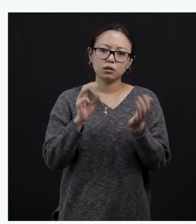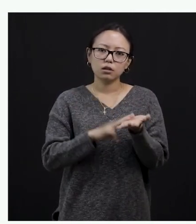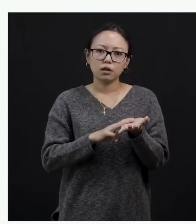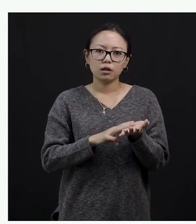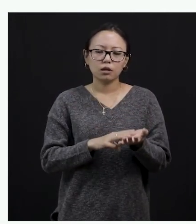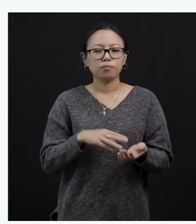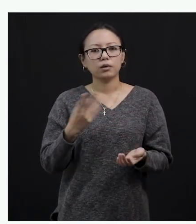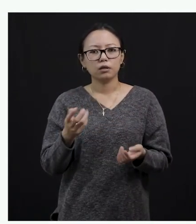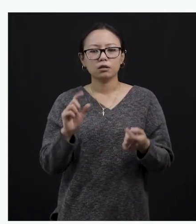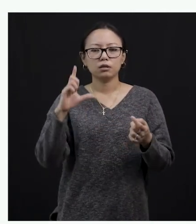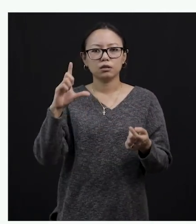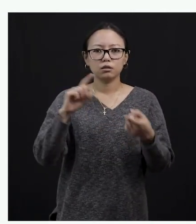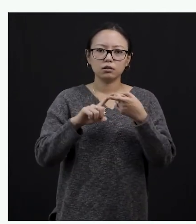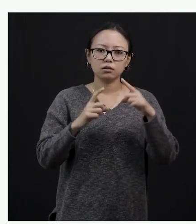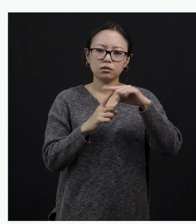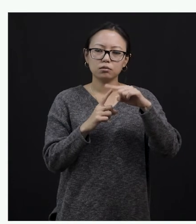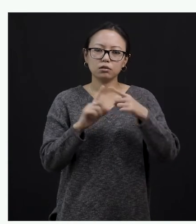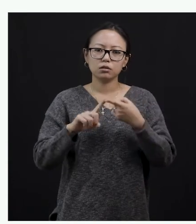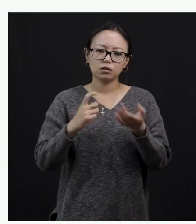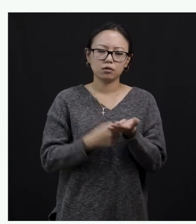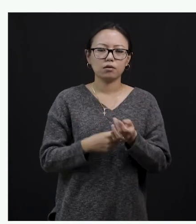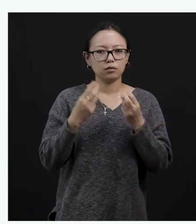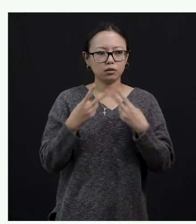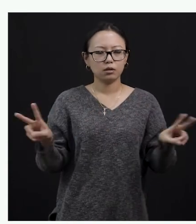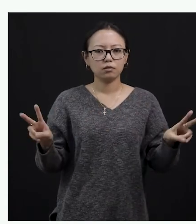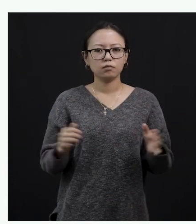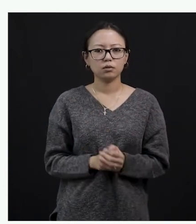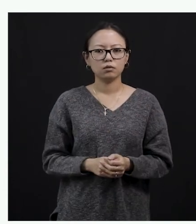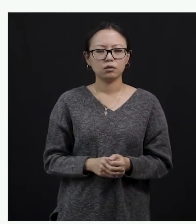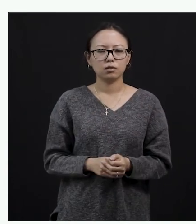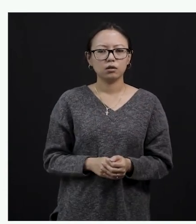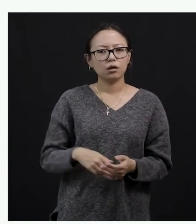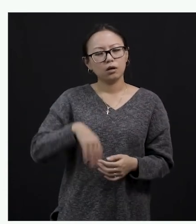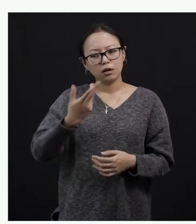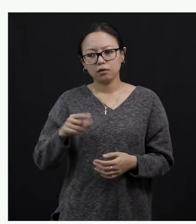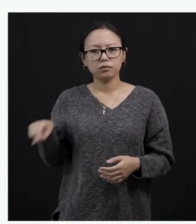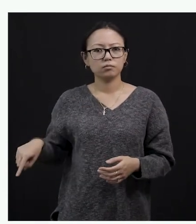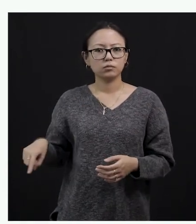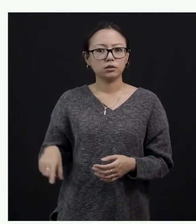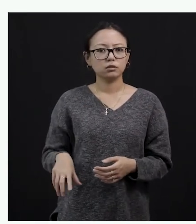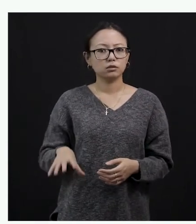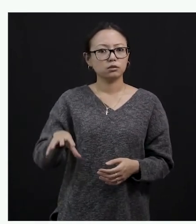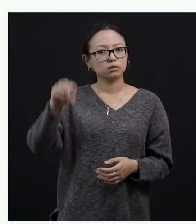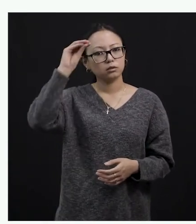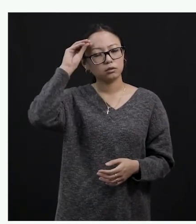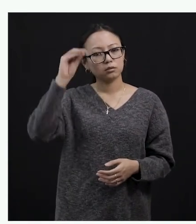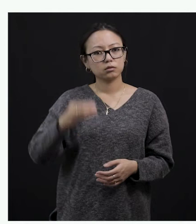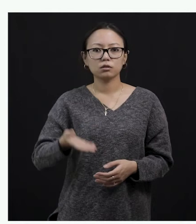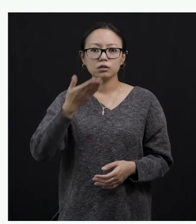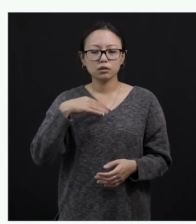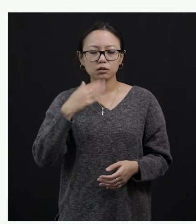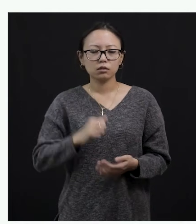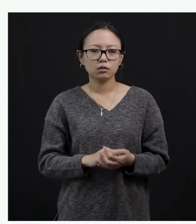Now, Lidong, after getting to know the information about the letters from her father,